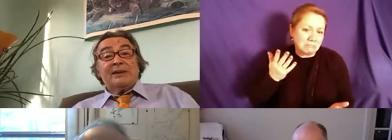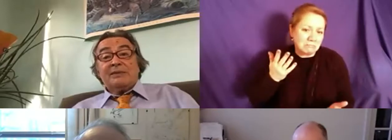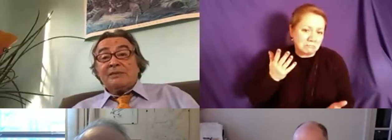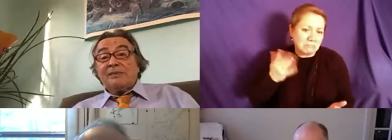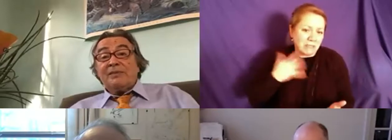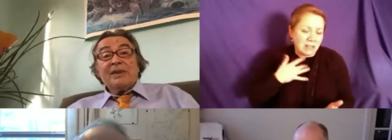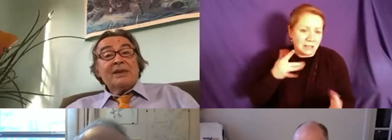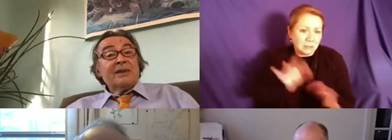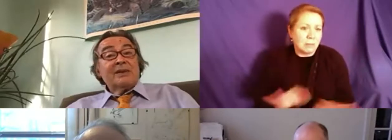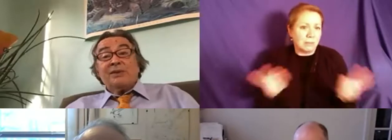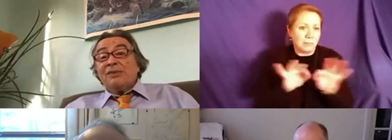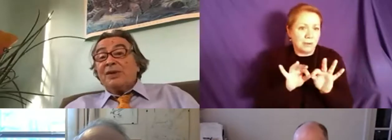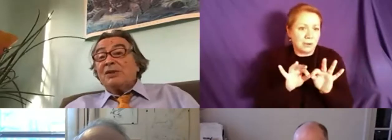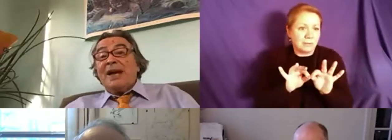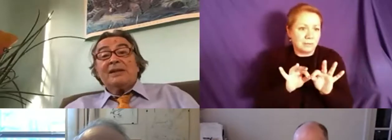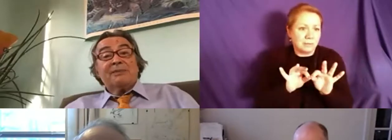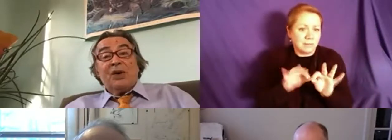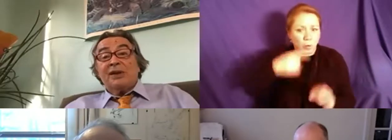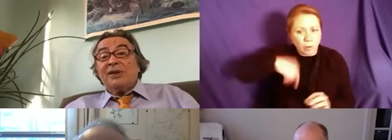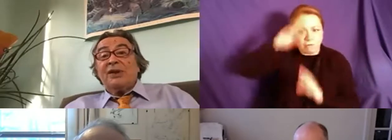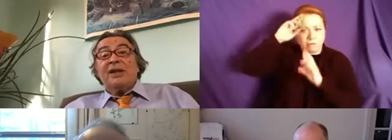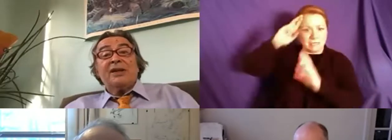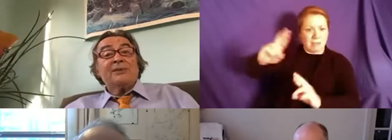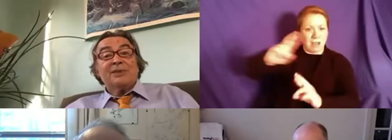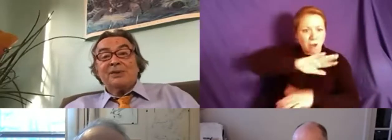that we respect